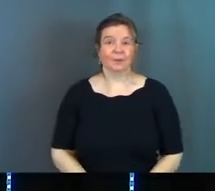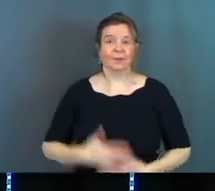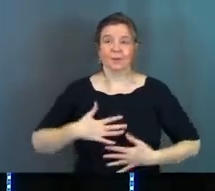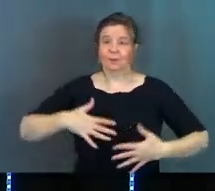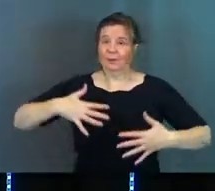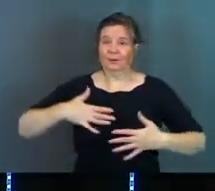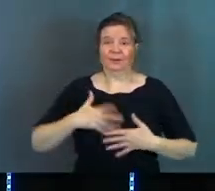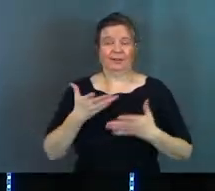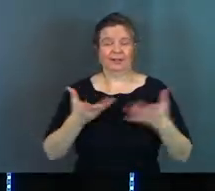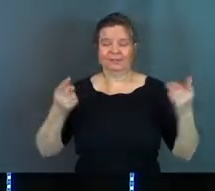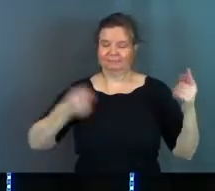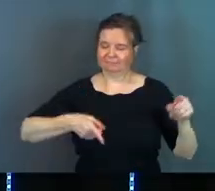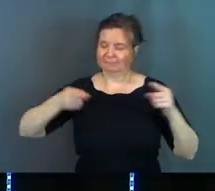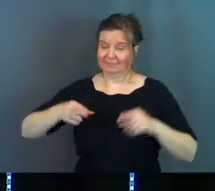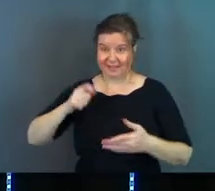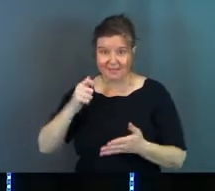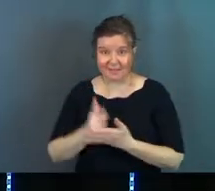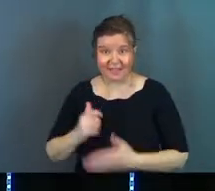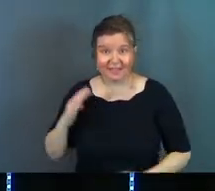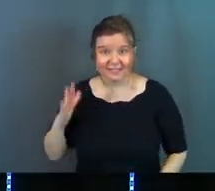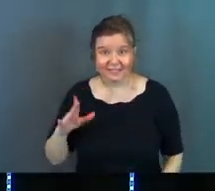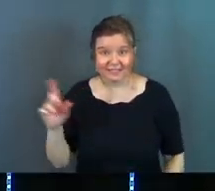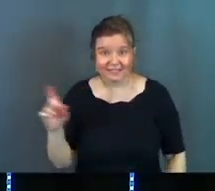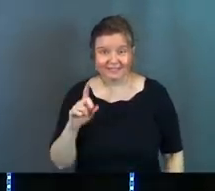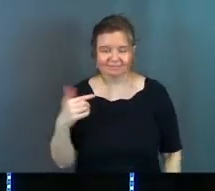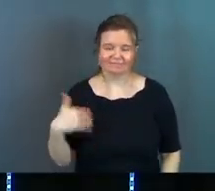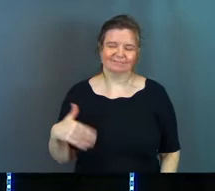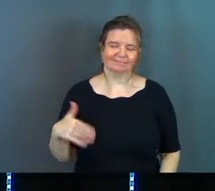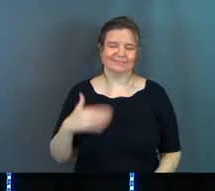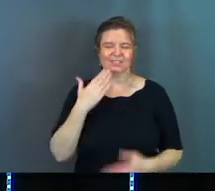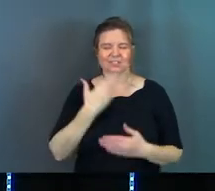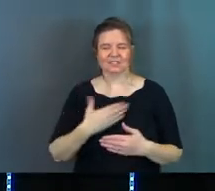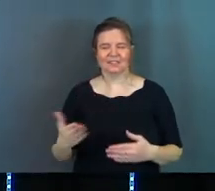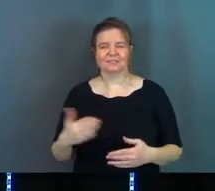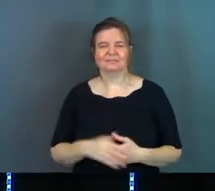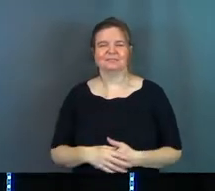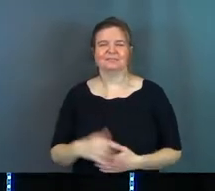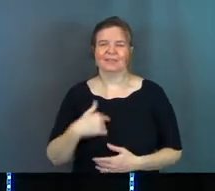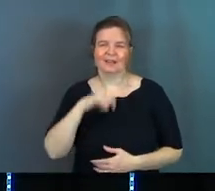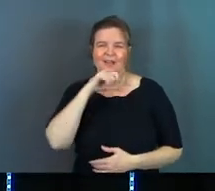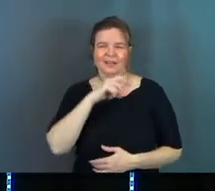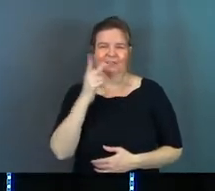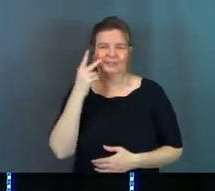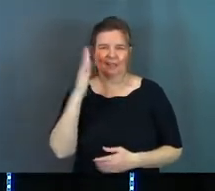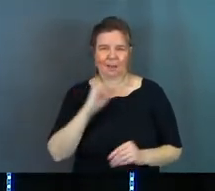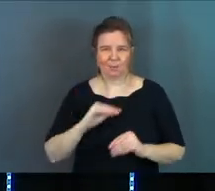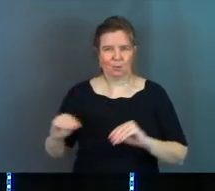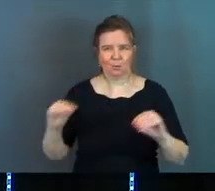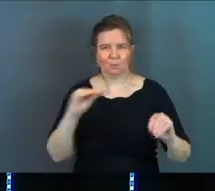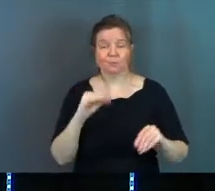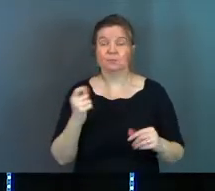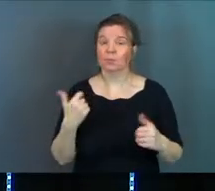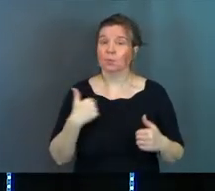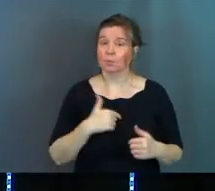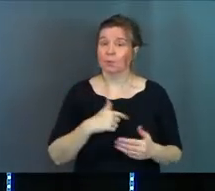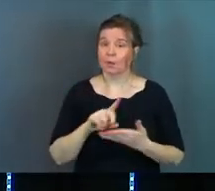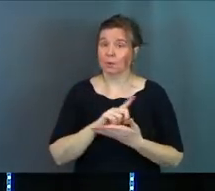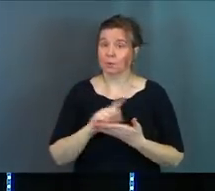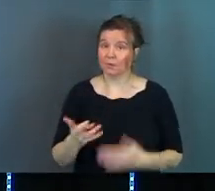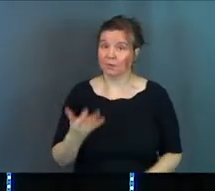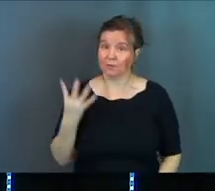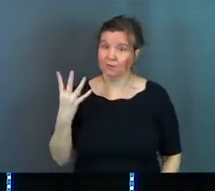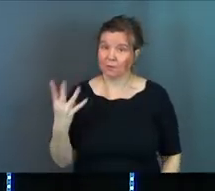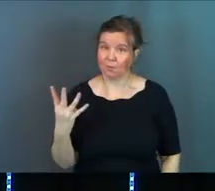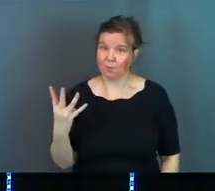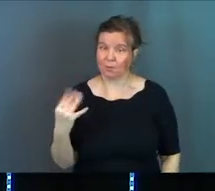Oh, lots going on. Amen. Yeah. Amen. Good stuff. Good stuff. I love to see God move. So we're in week